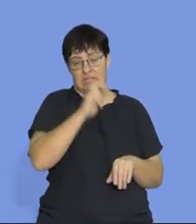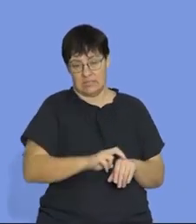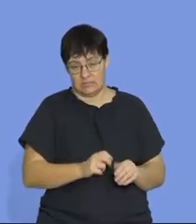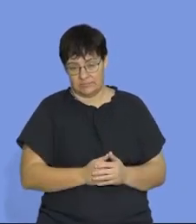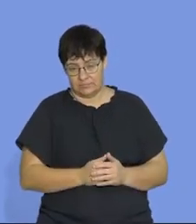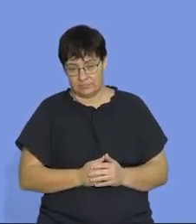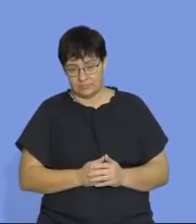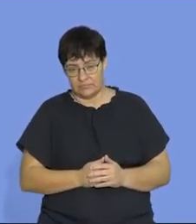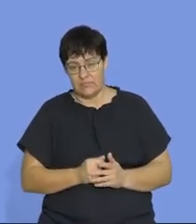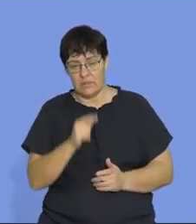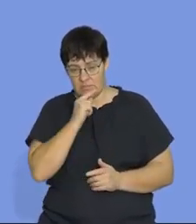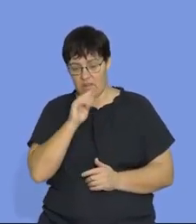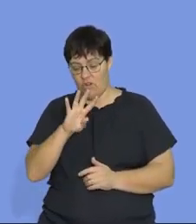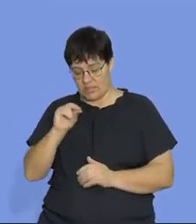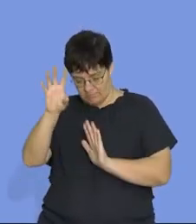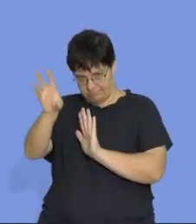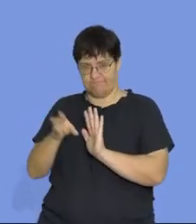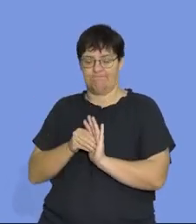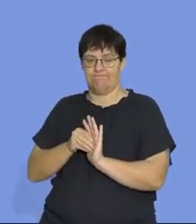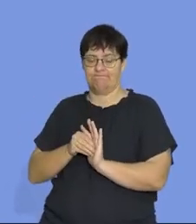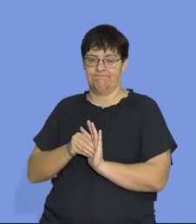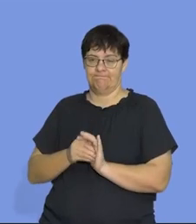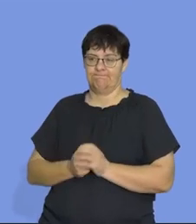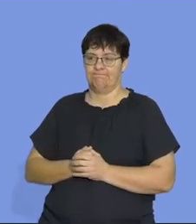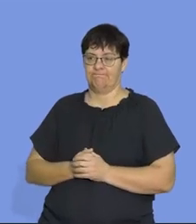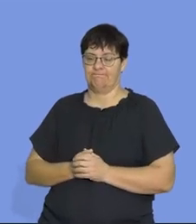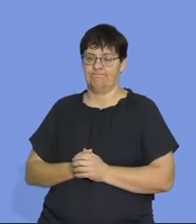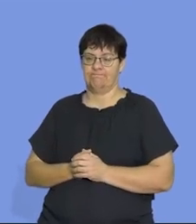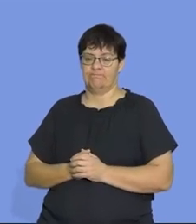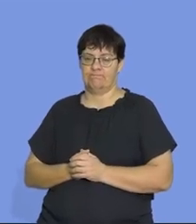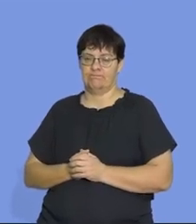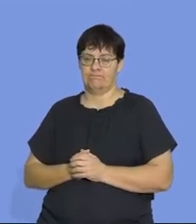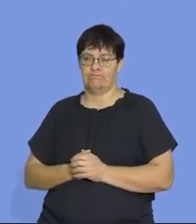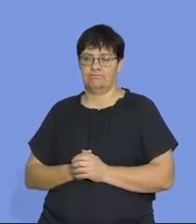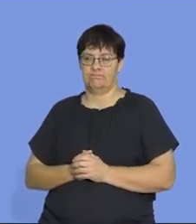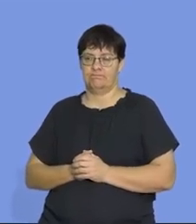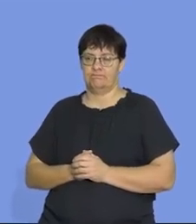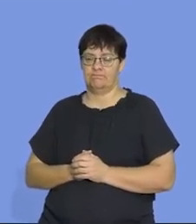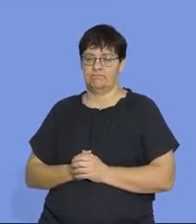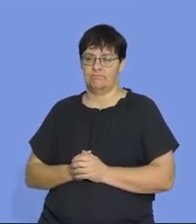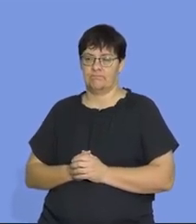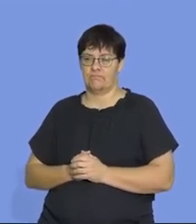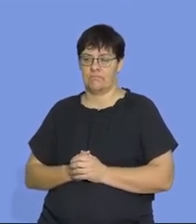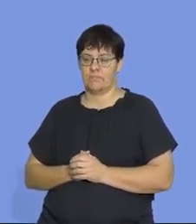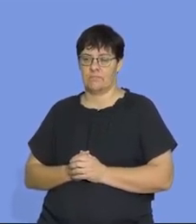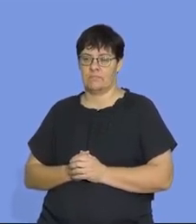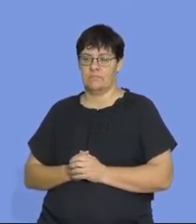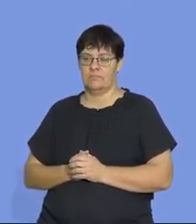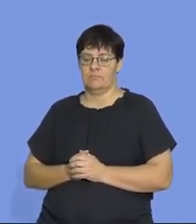was absorbed. Amount of energy absorbed, okay? So the energy absorbed in this